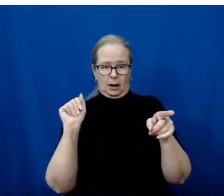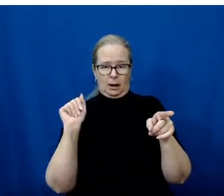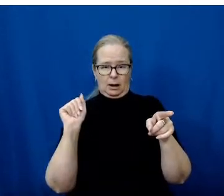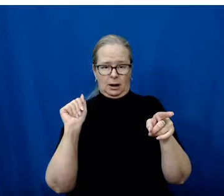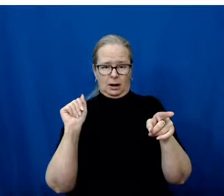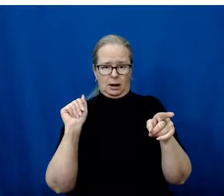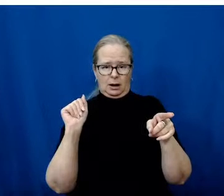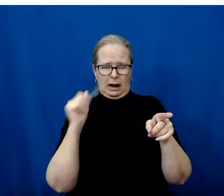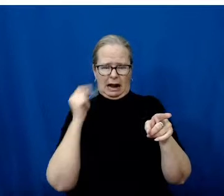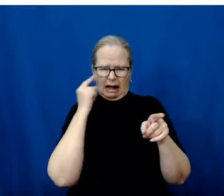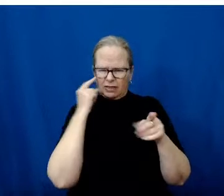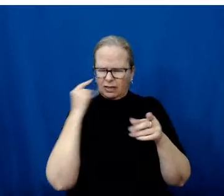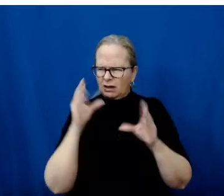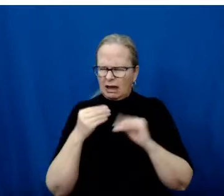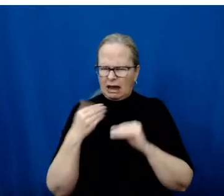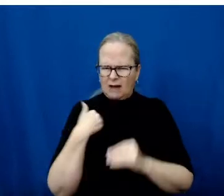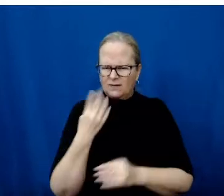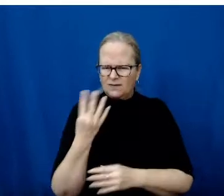a